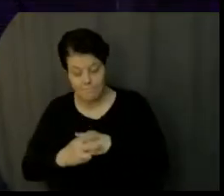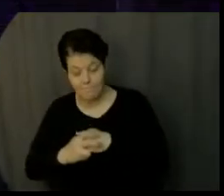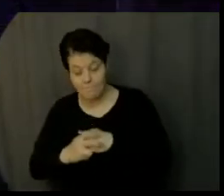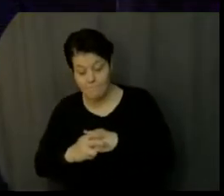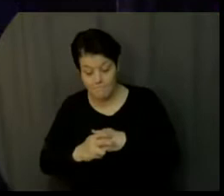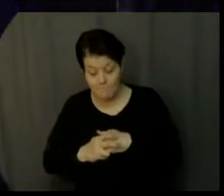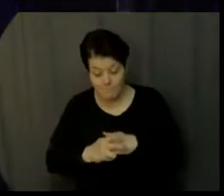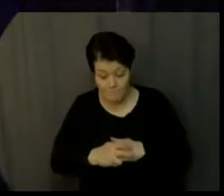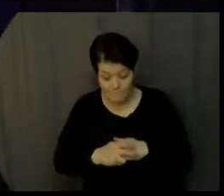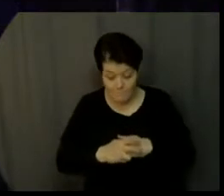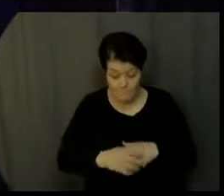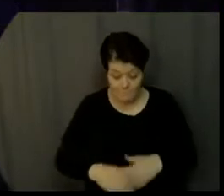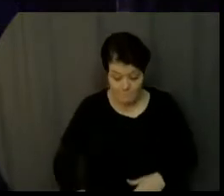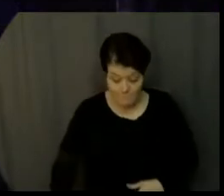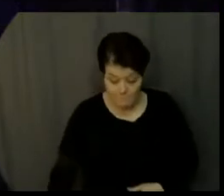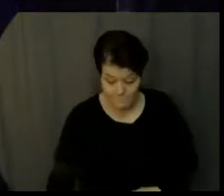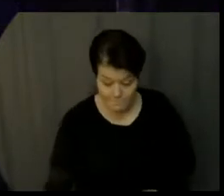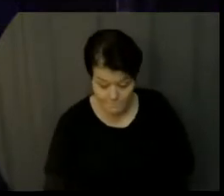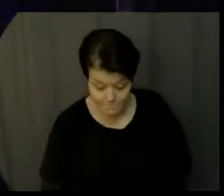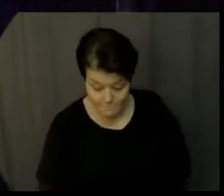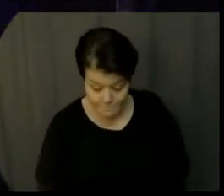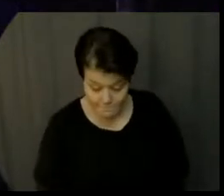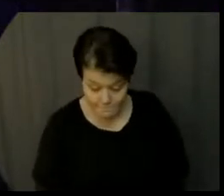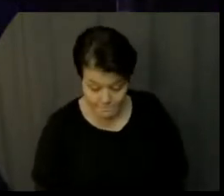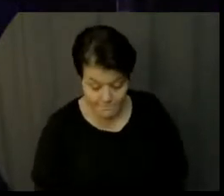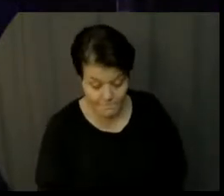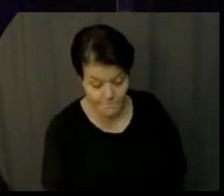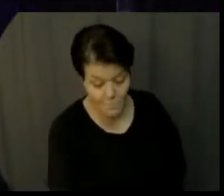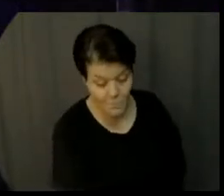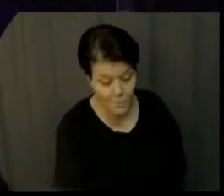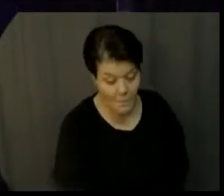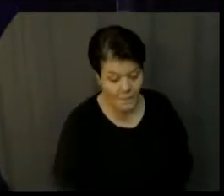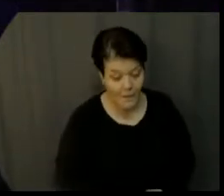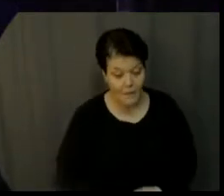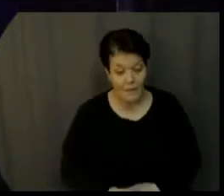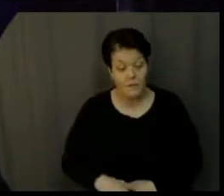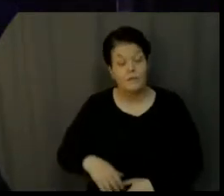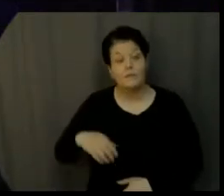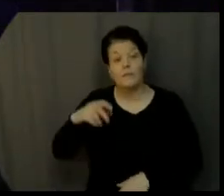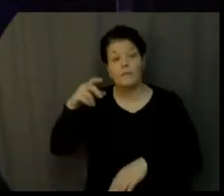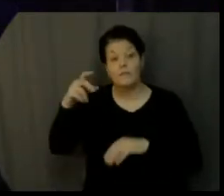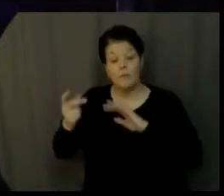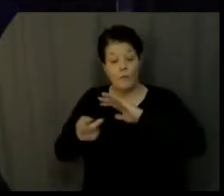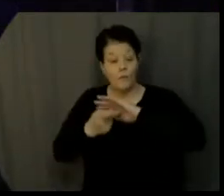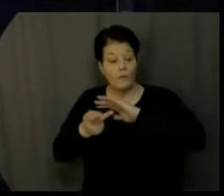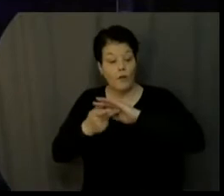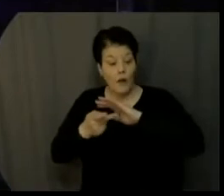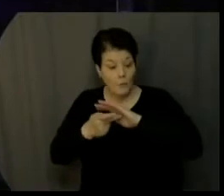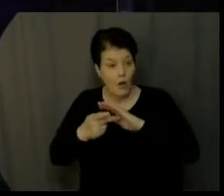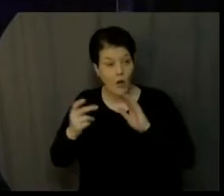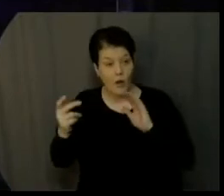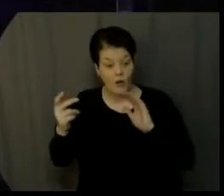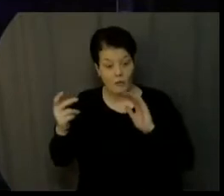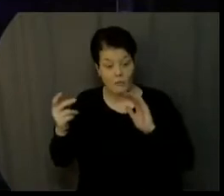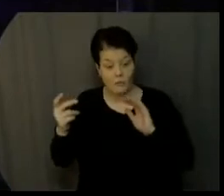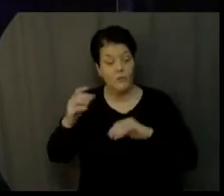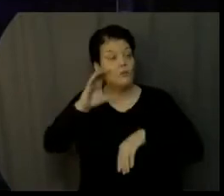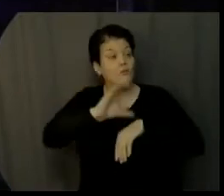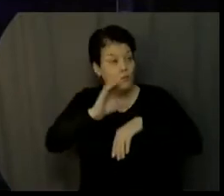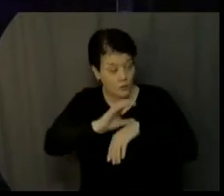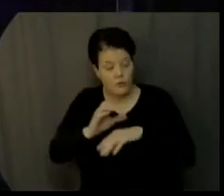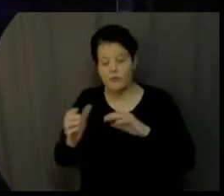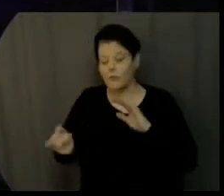body. And he says, if one part suffers, they all suffer. Have you ever, had a